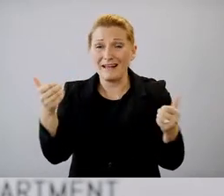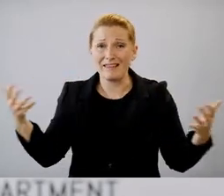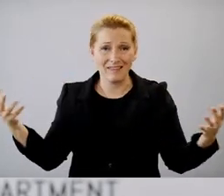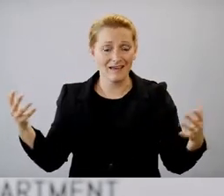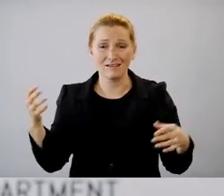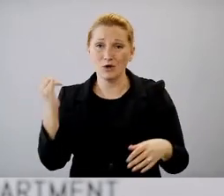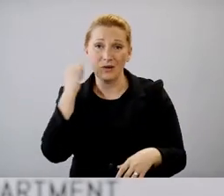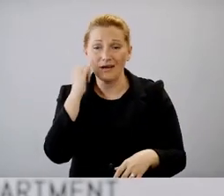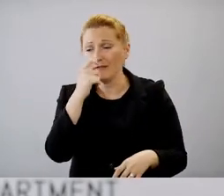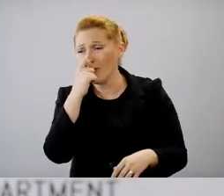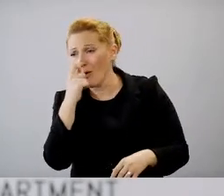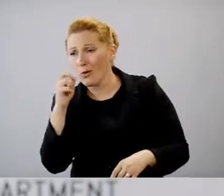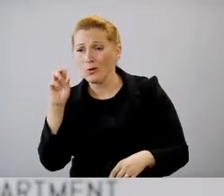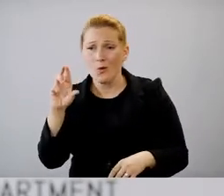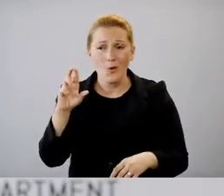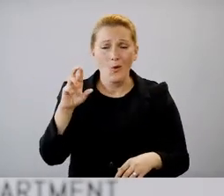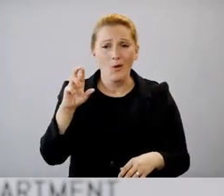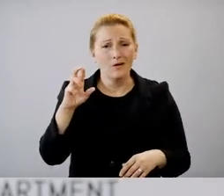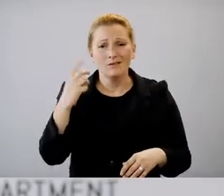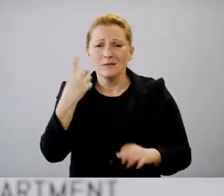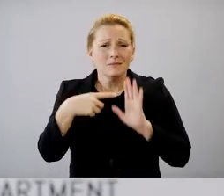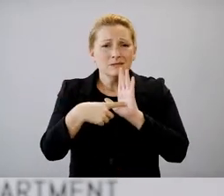make sure that you keep your kids home when they're sick.